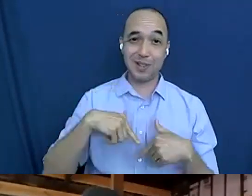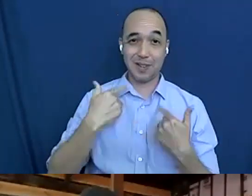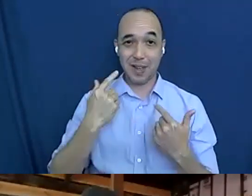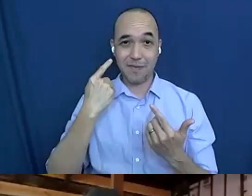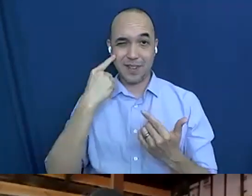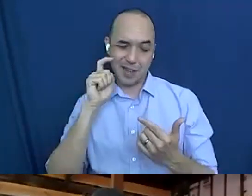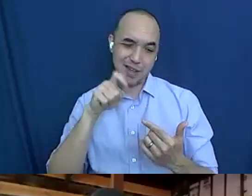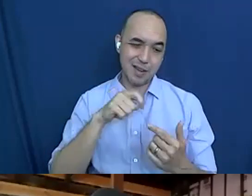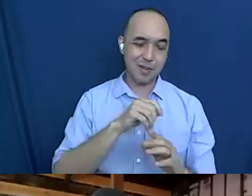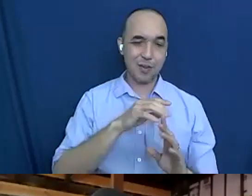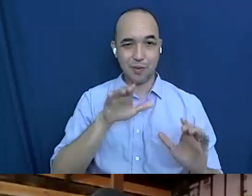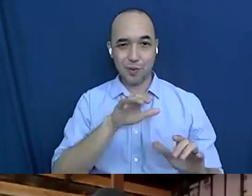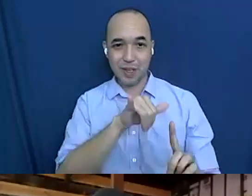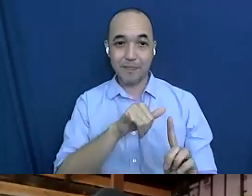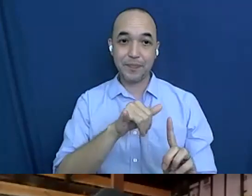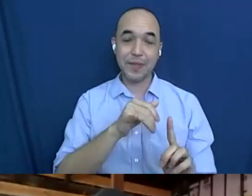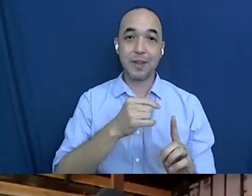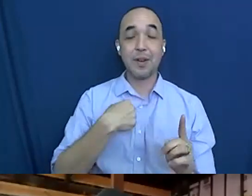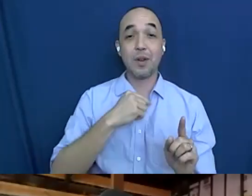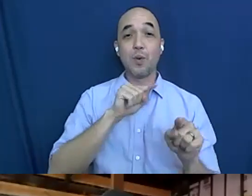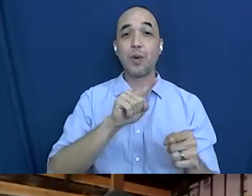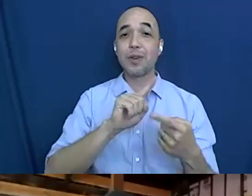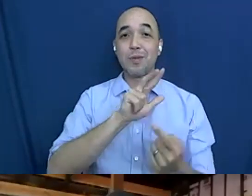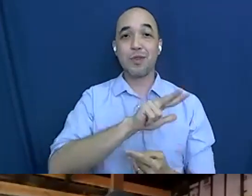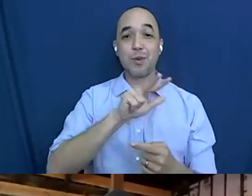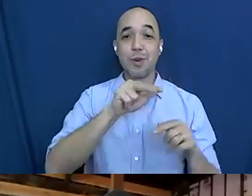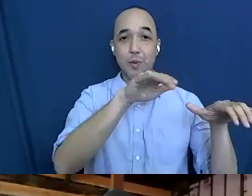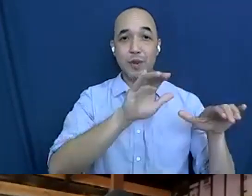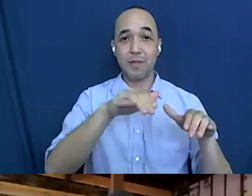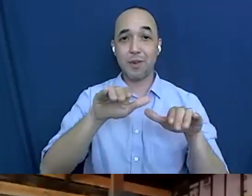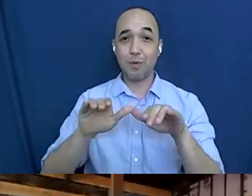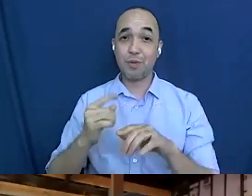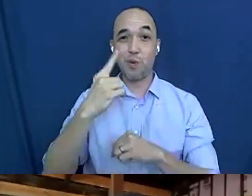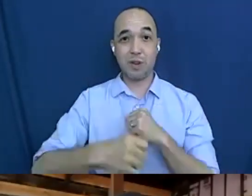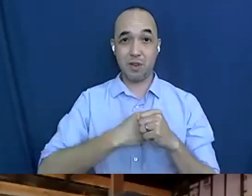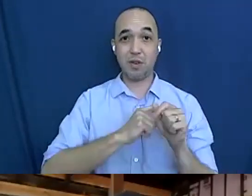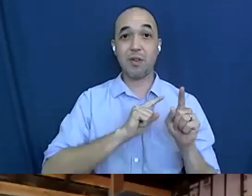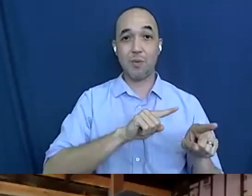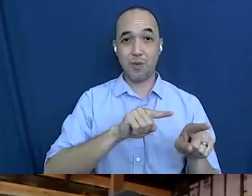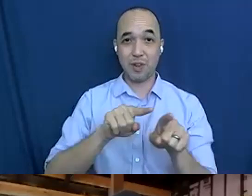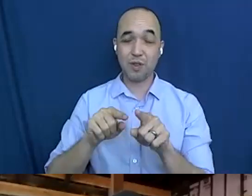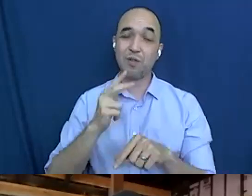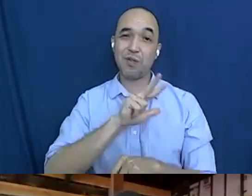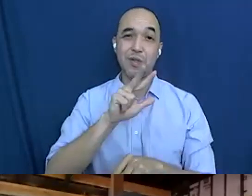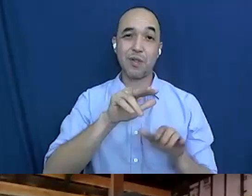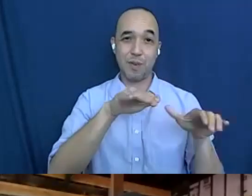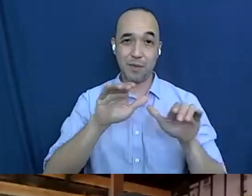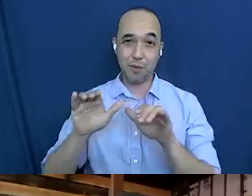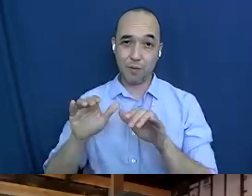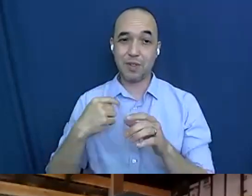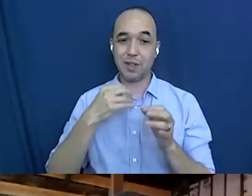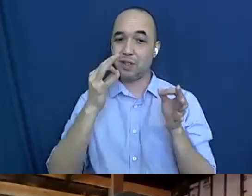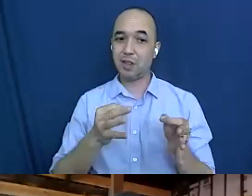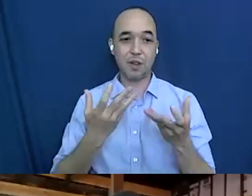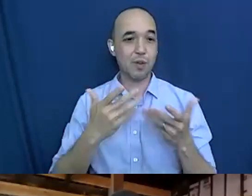about. Ended up going to 33 funerals in 1 year and having to make a decision that that's not what you really wanted to do anymore. Before